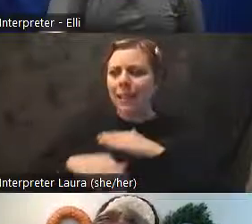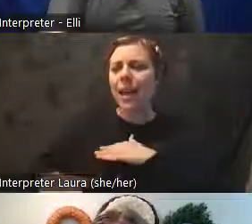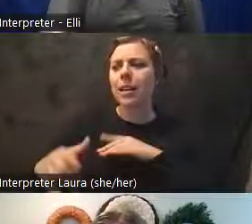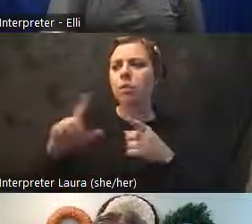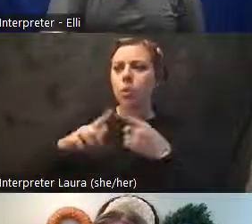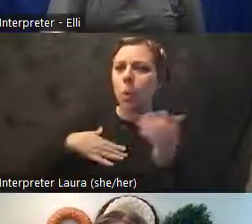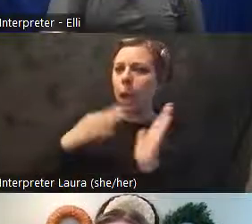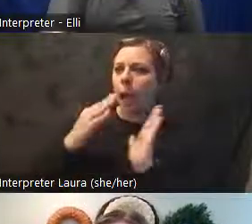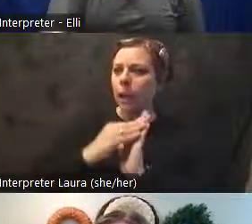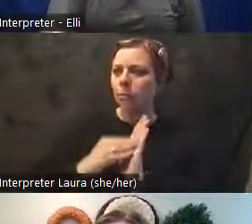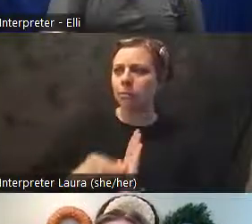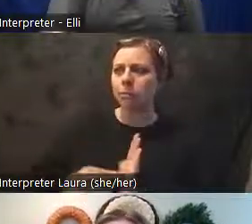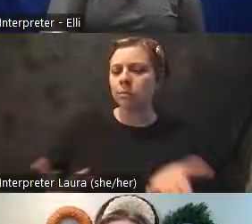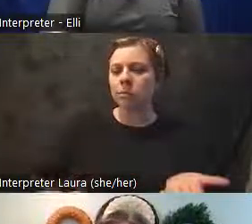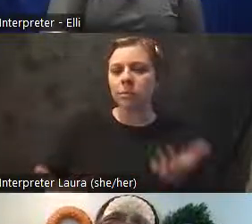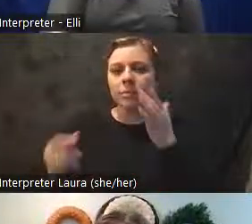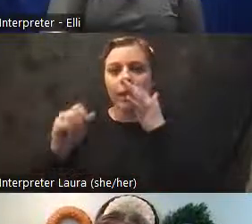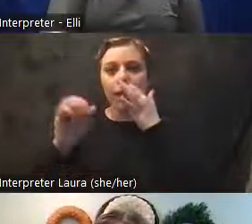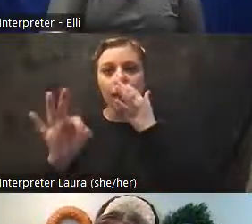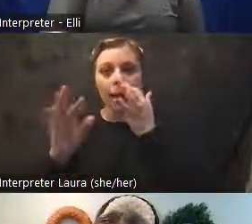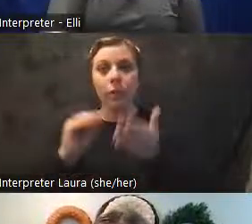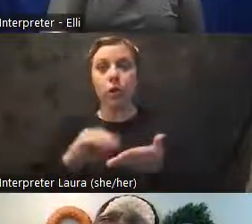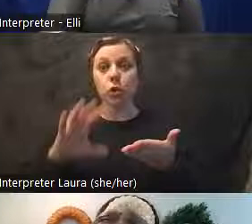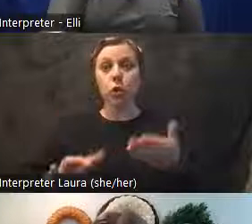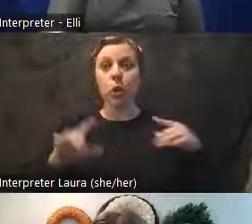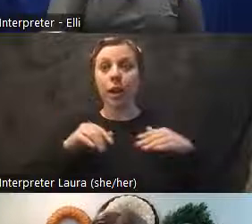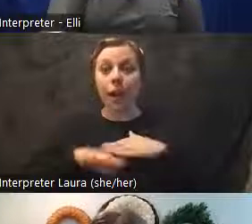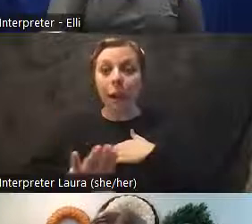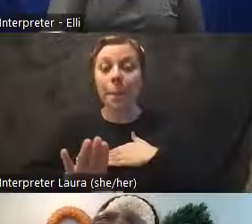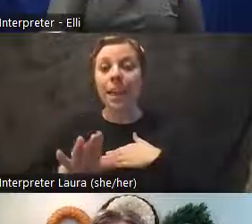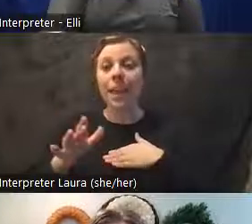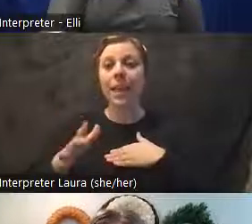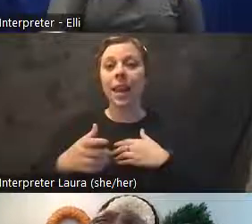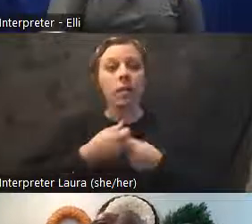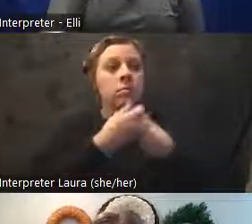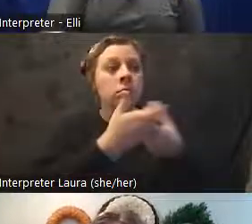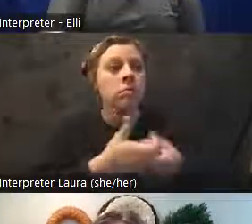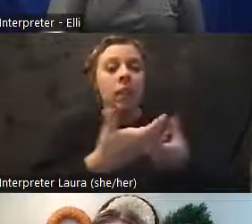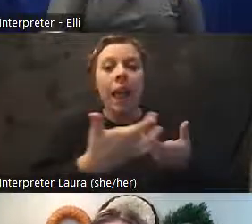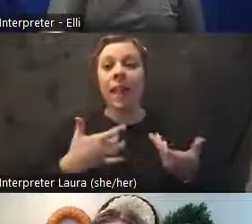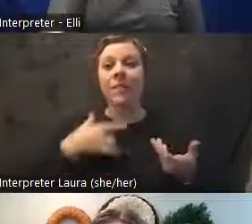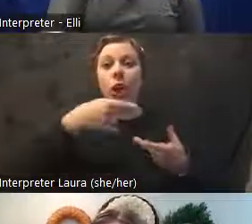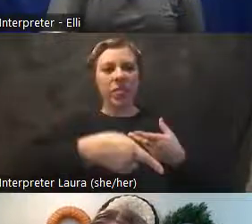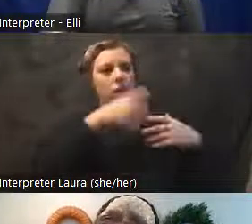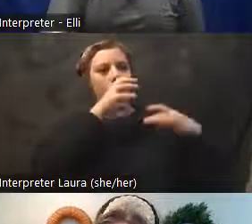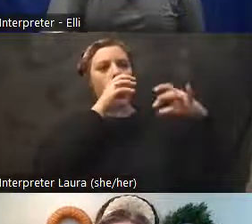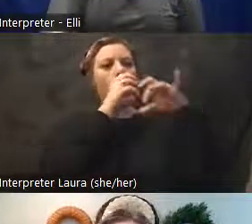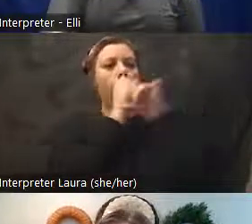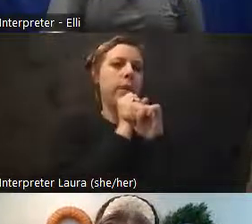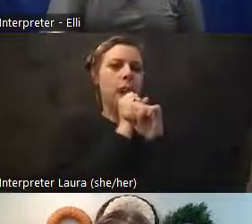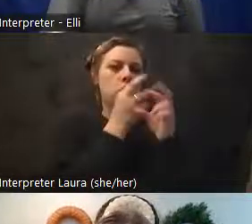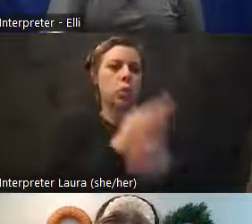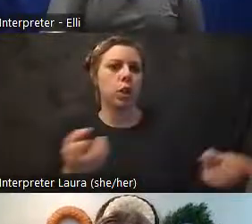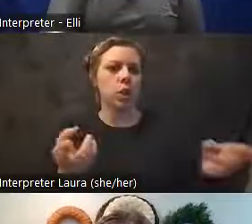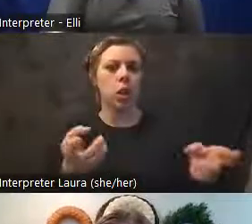IX, thinking that they were going to a confidential resource on campus, and then realizing that resource was